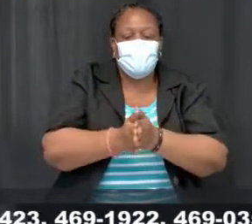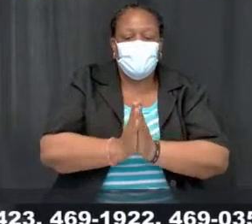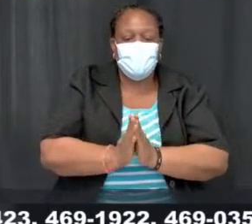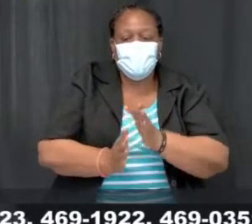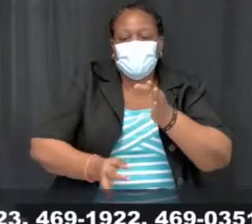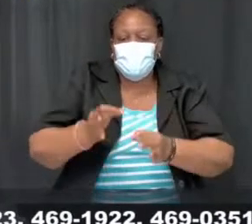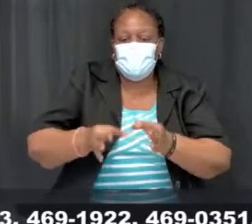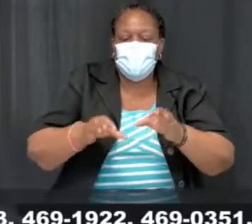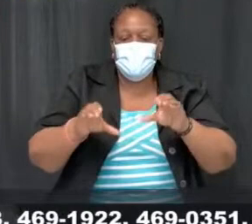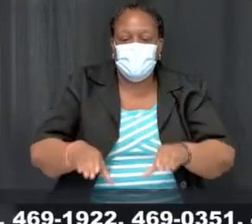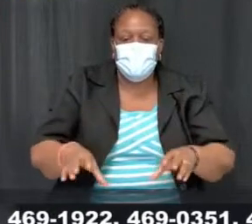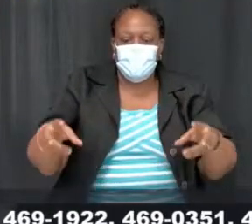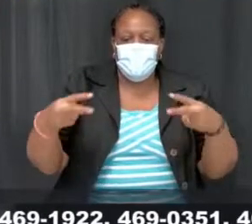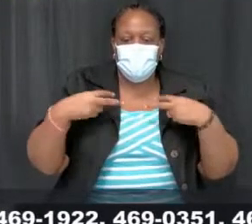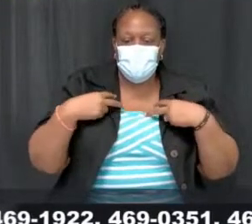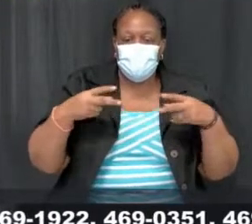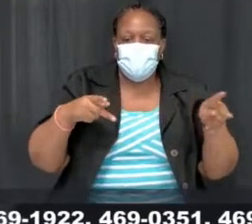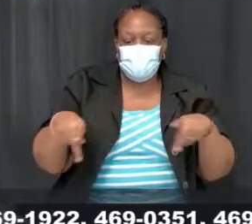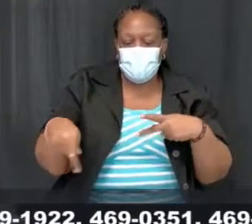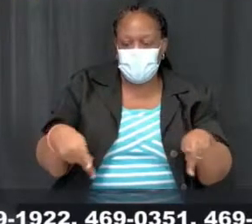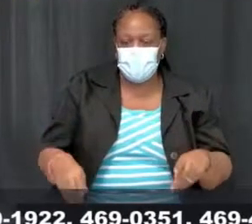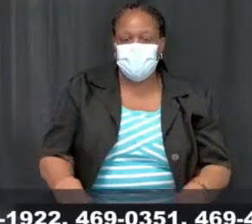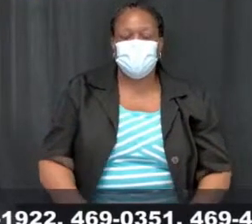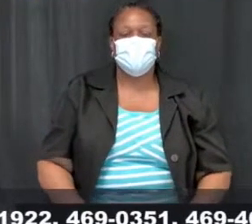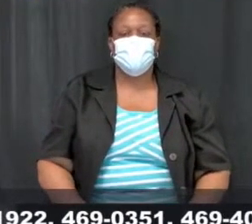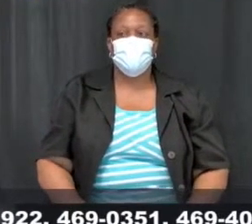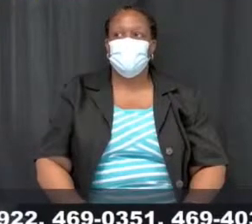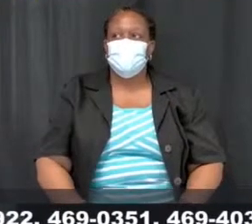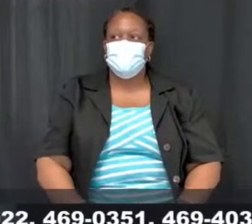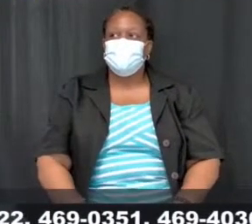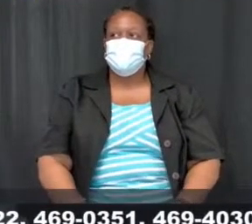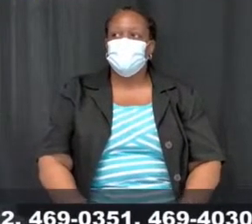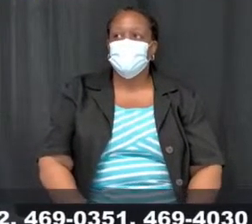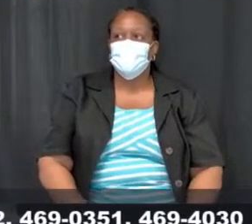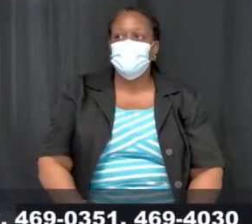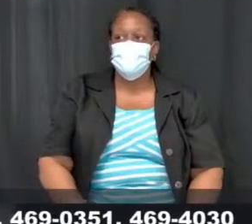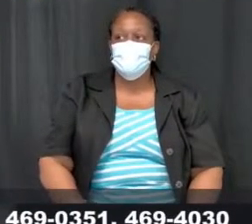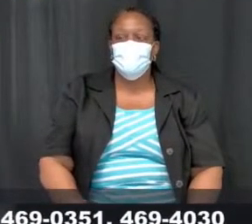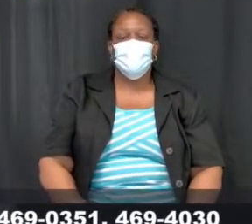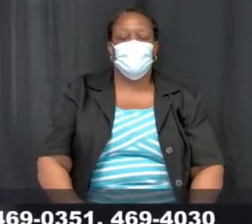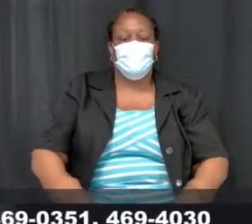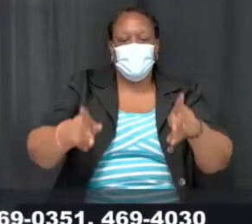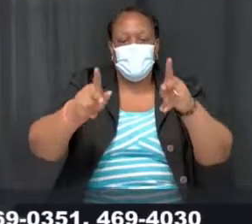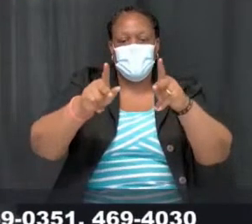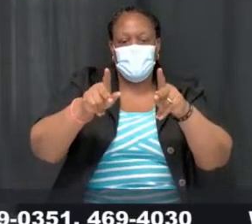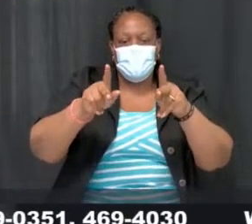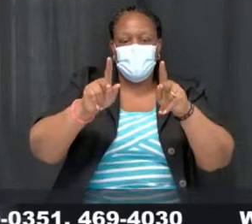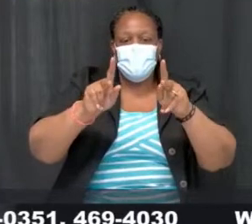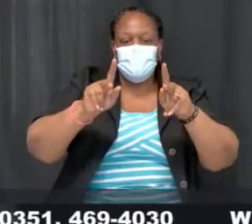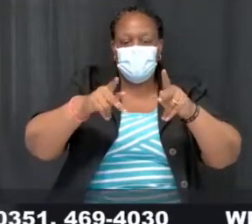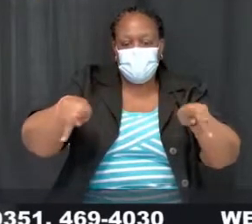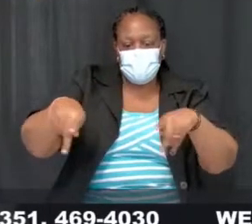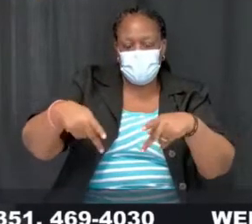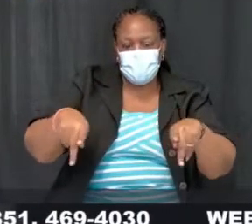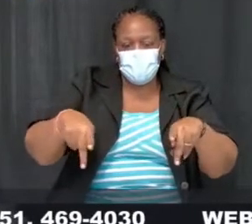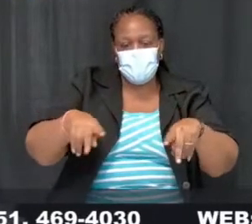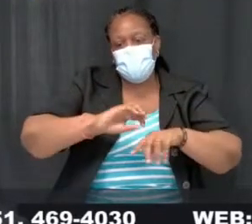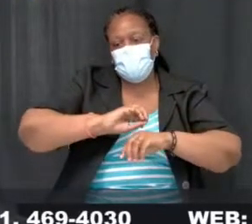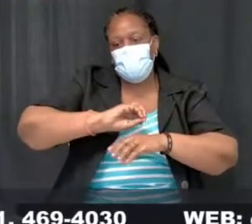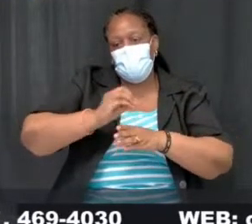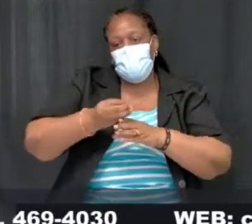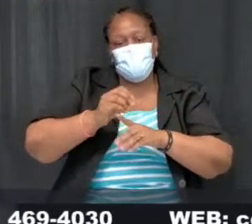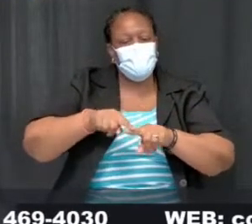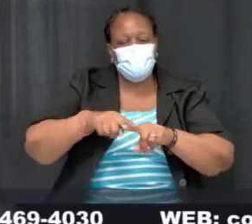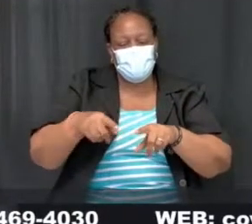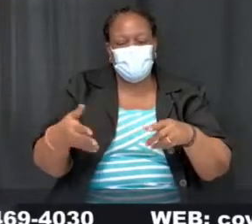The setting of the event. Indoor events, especially in places with poor ventilation, poses greater